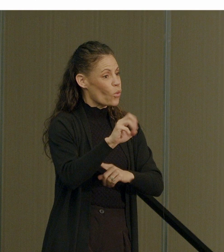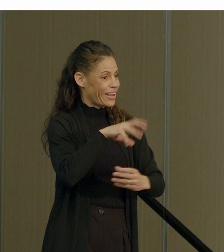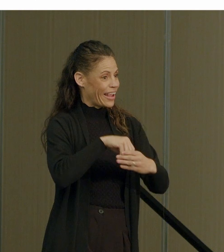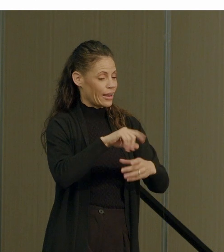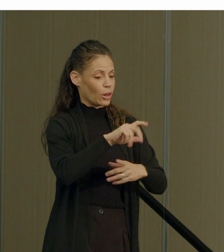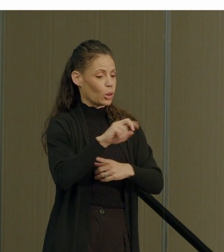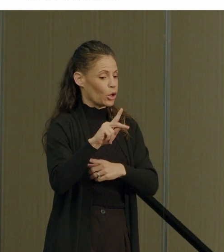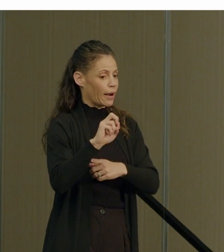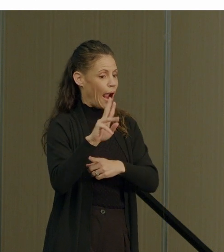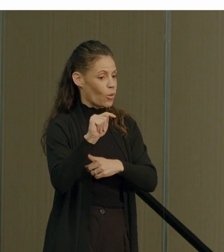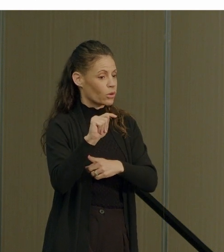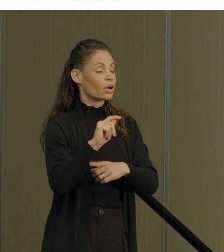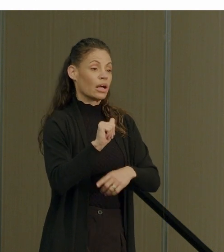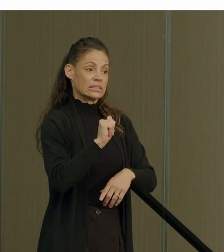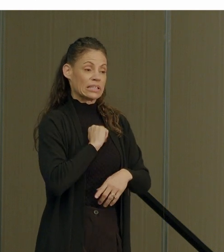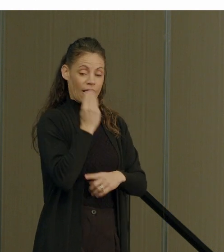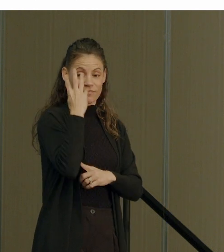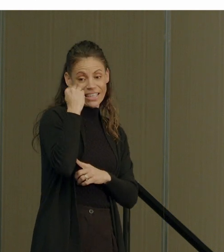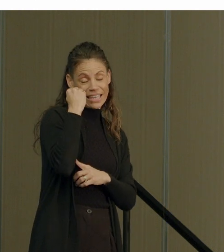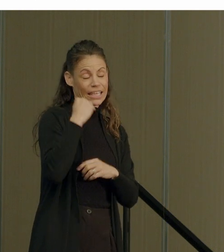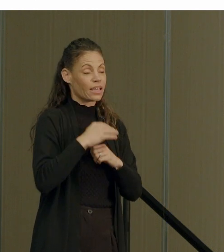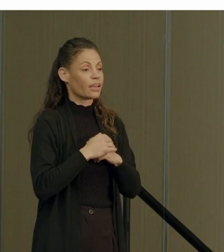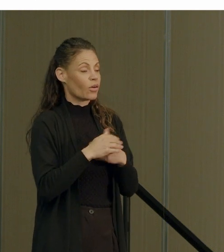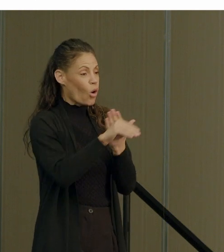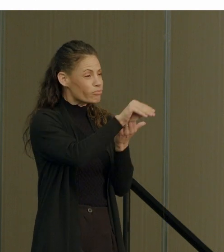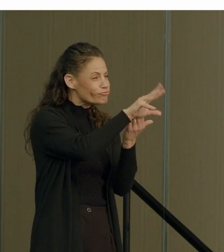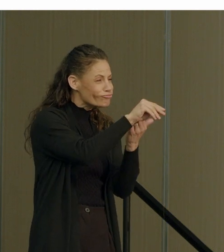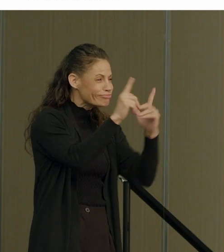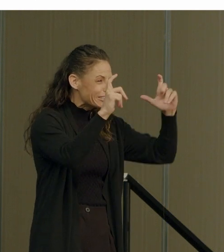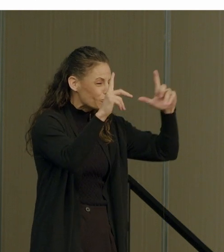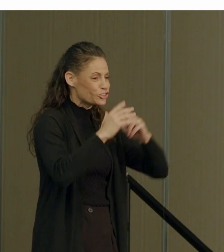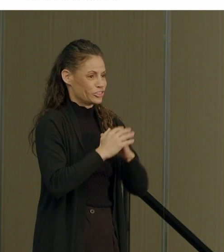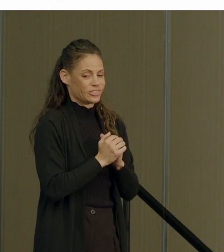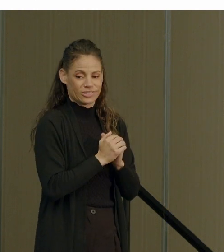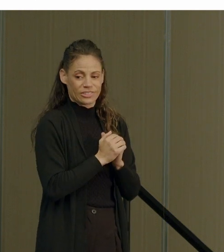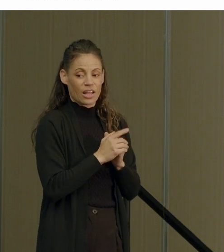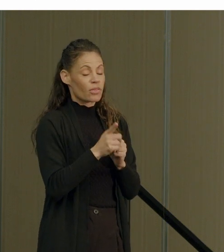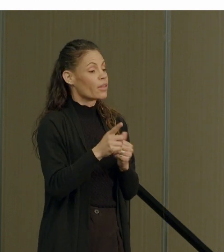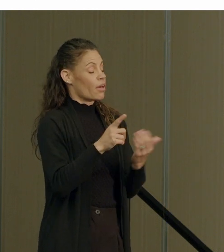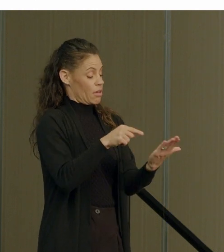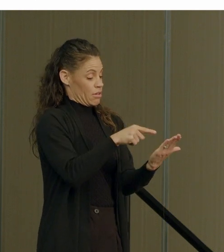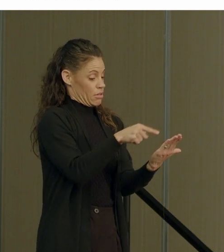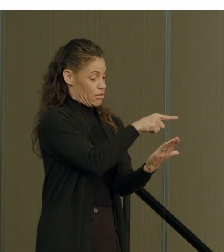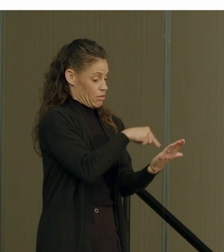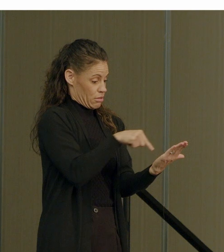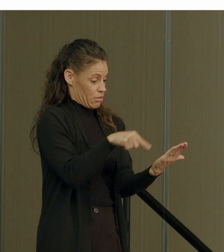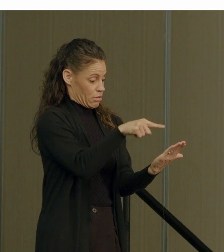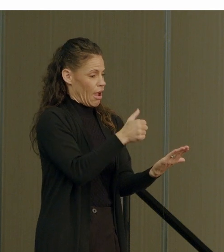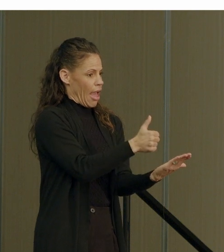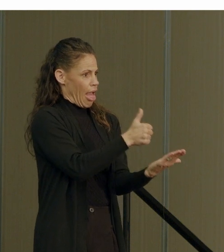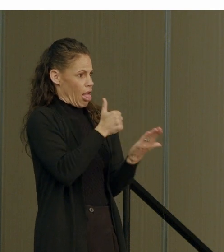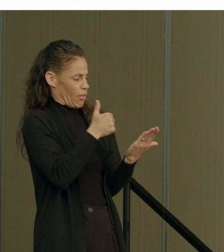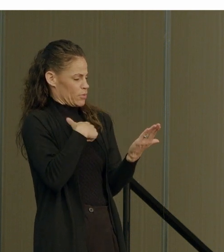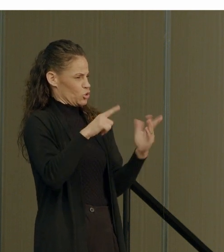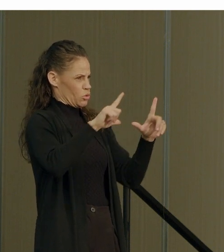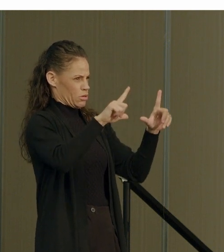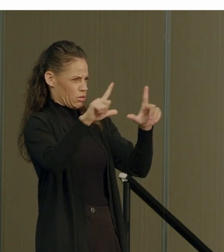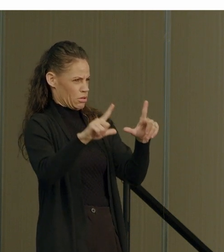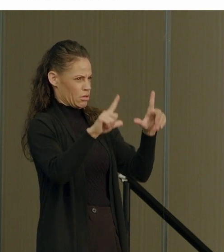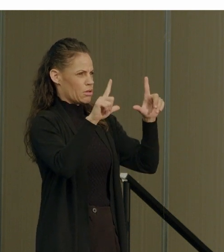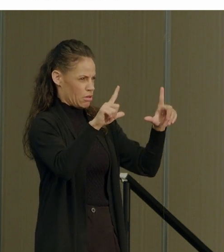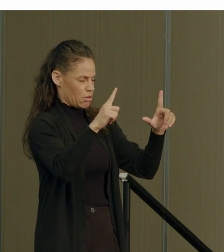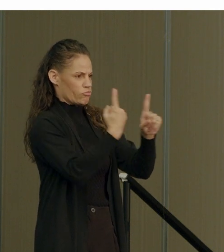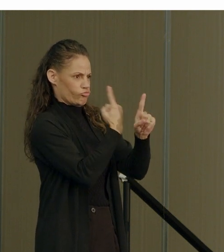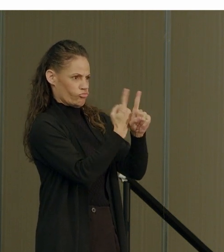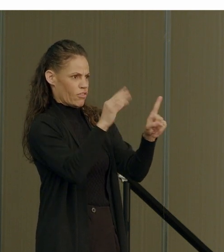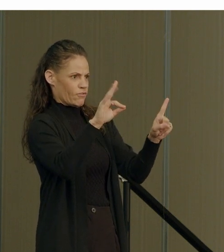can capture selfies or pictures and help frame your photo with some guidance and